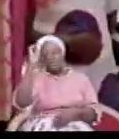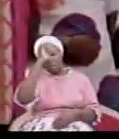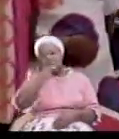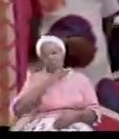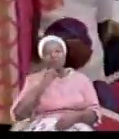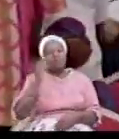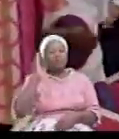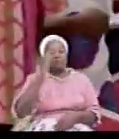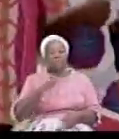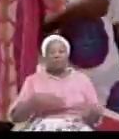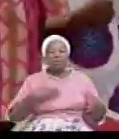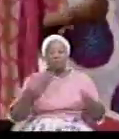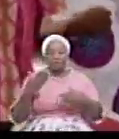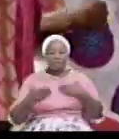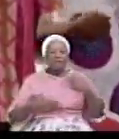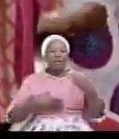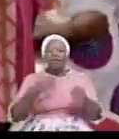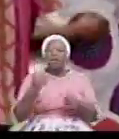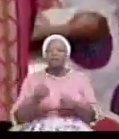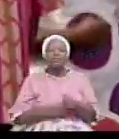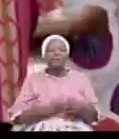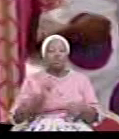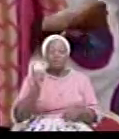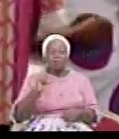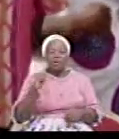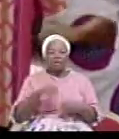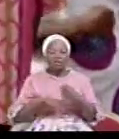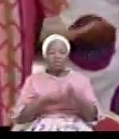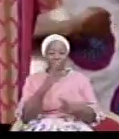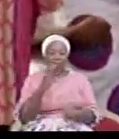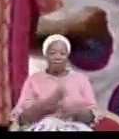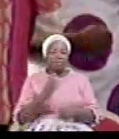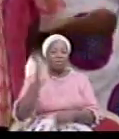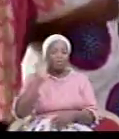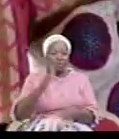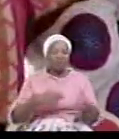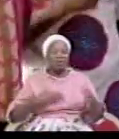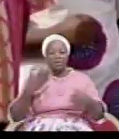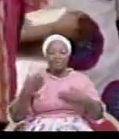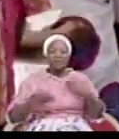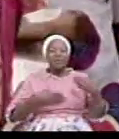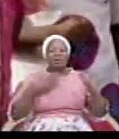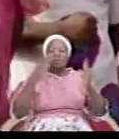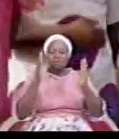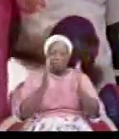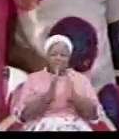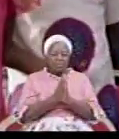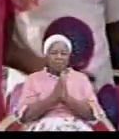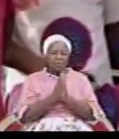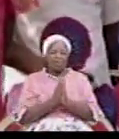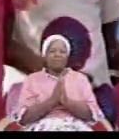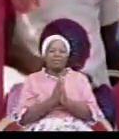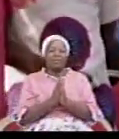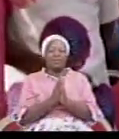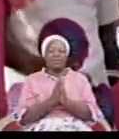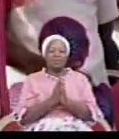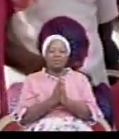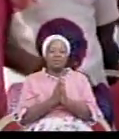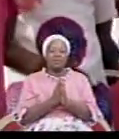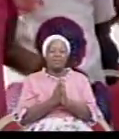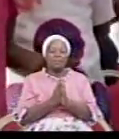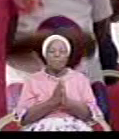going to be joy in heaven. There's going to be joy on earth. There's going to be joy in the